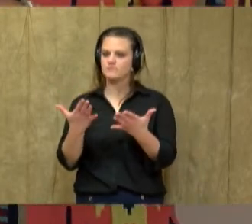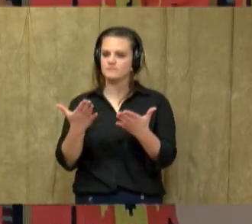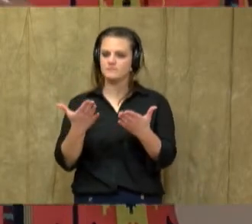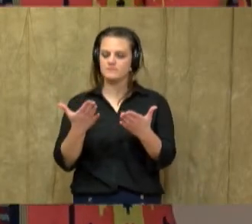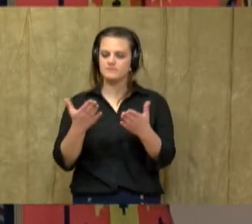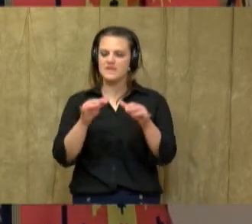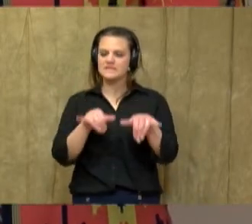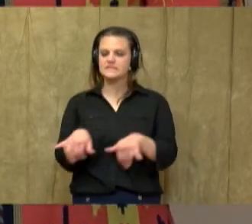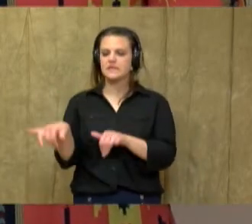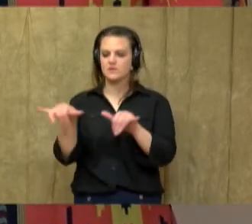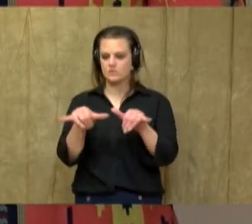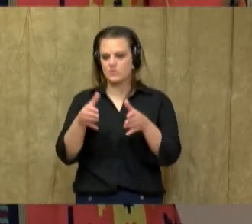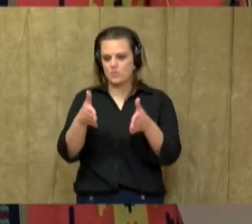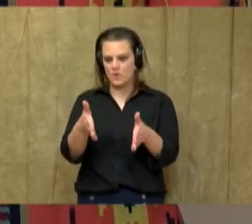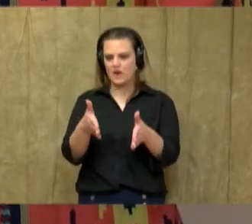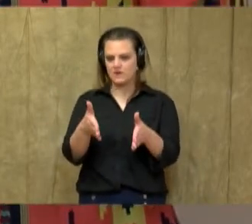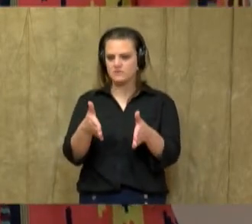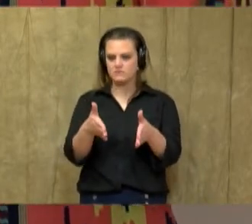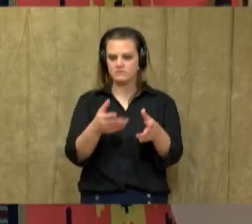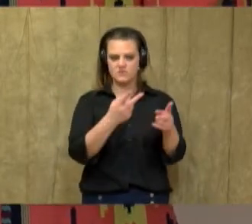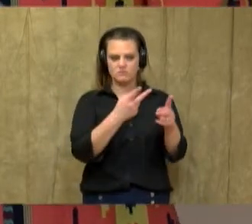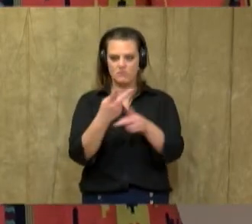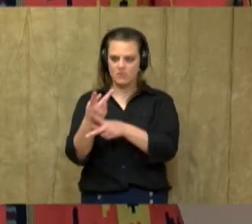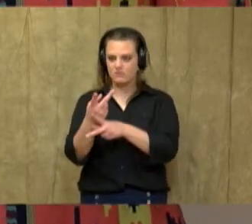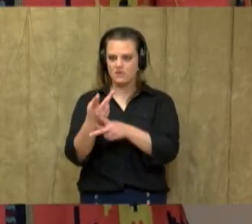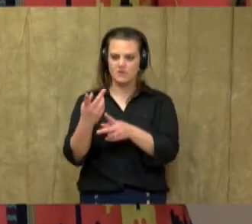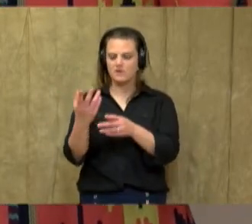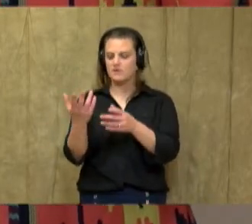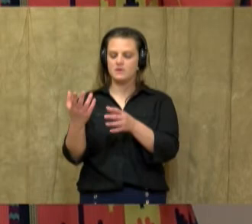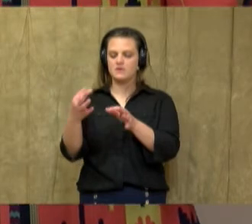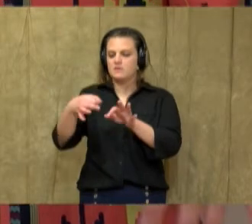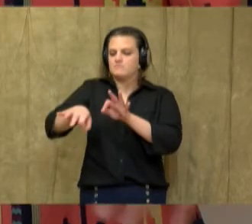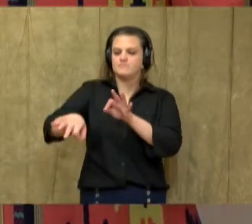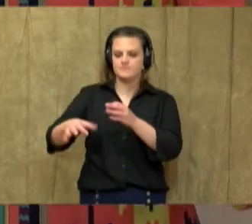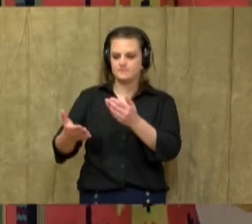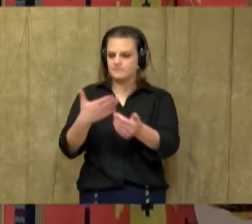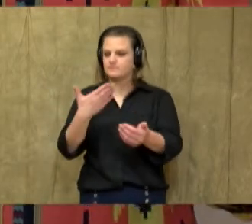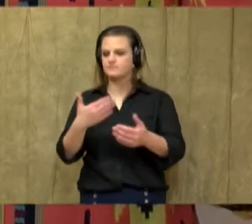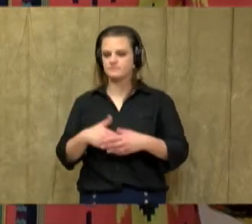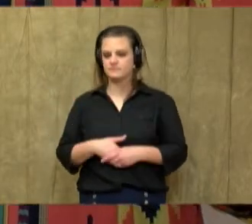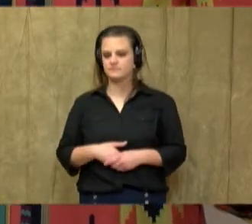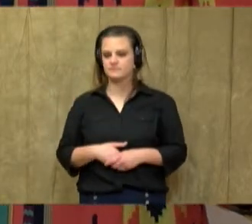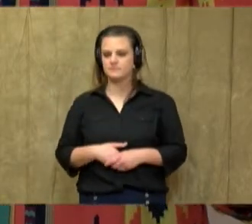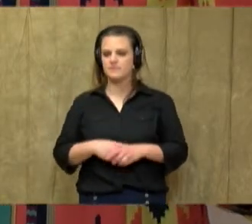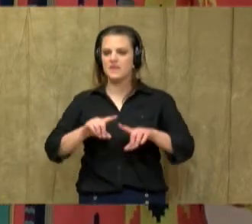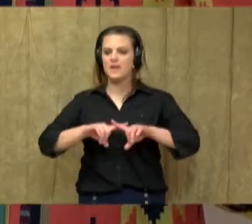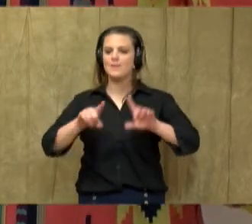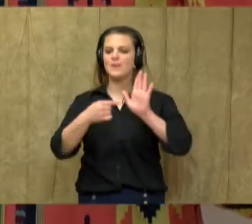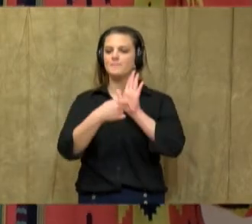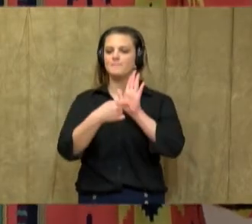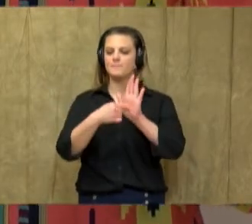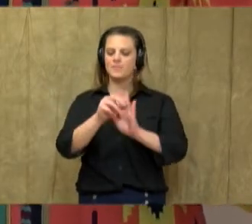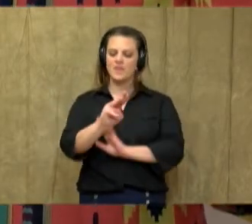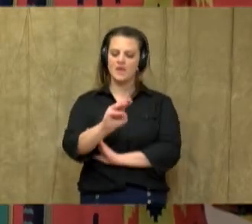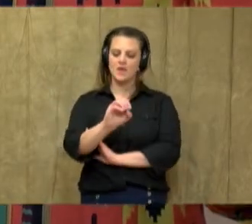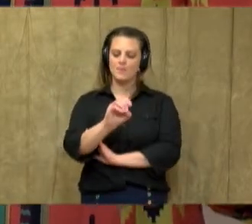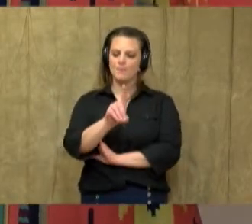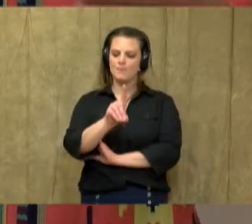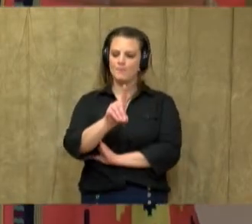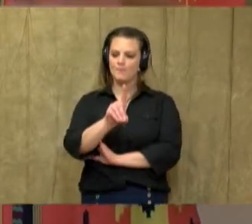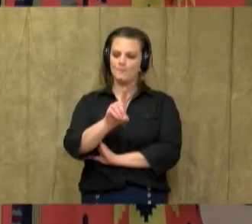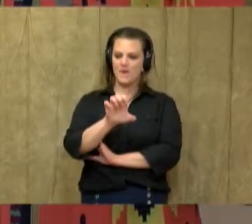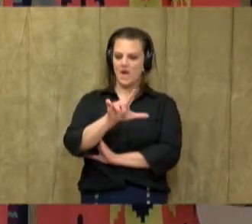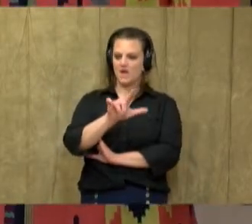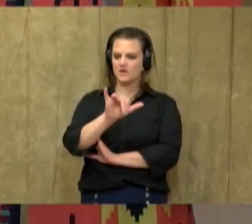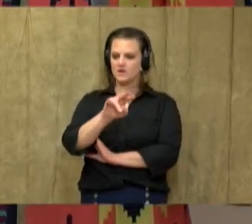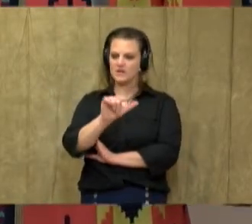the standard way to multiply. Super simple. But there's also modeling, and I always find it important